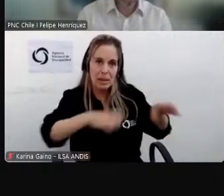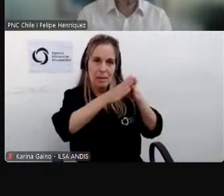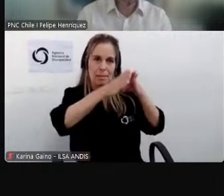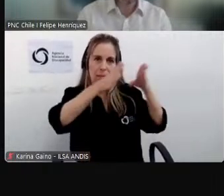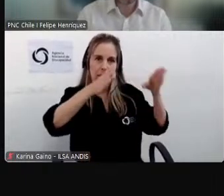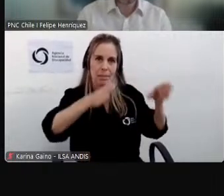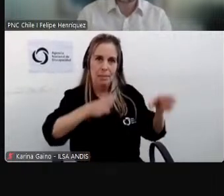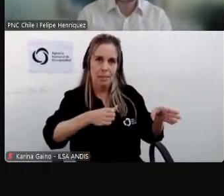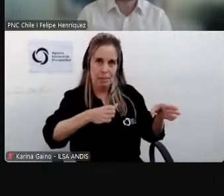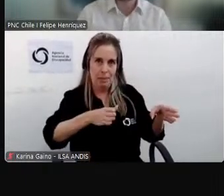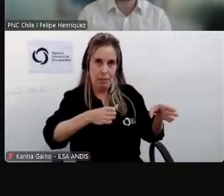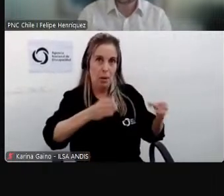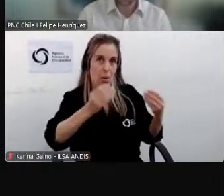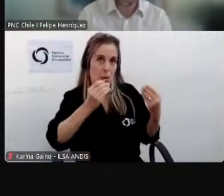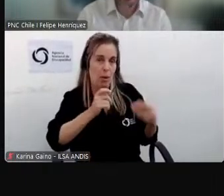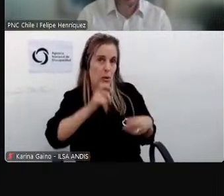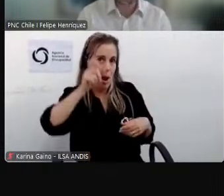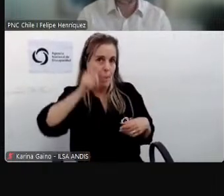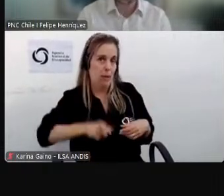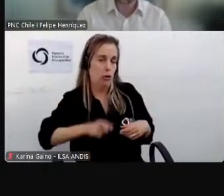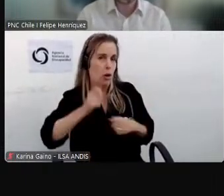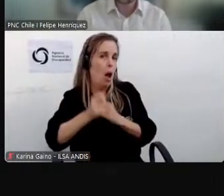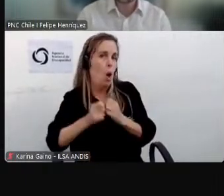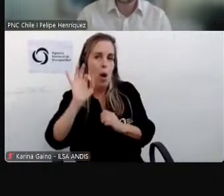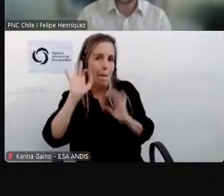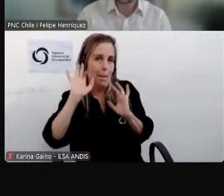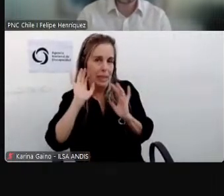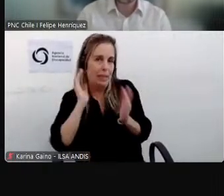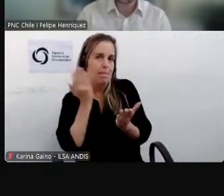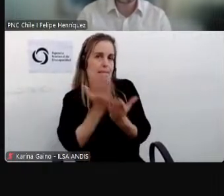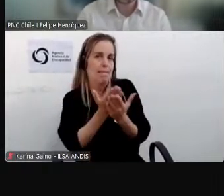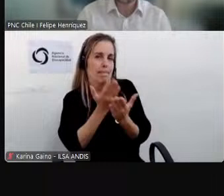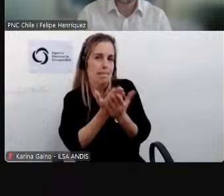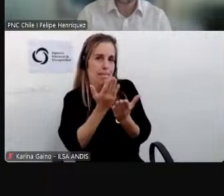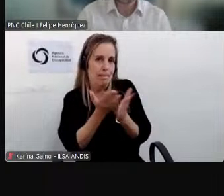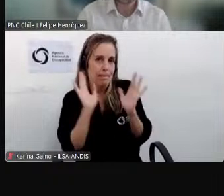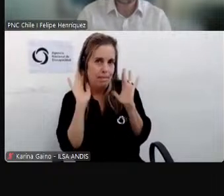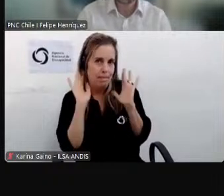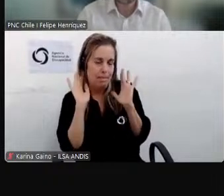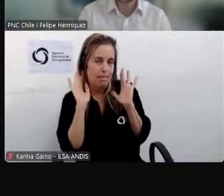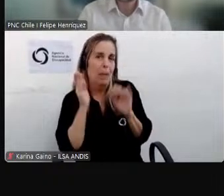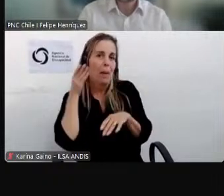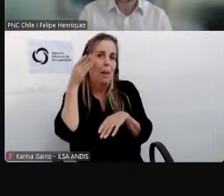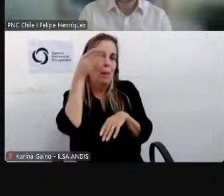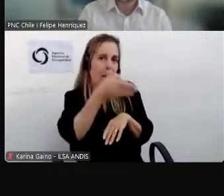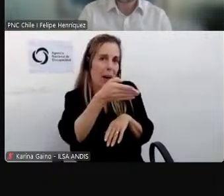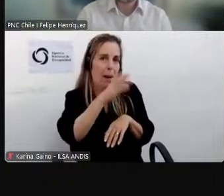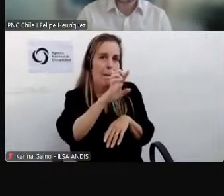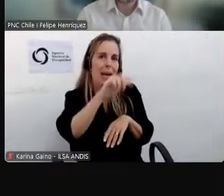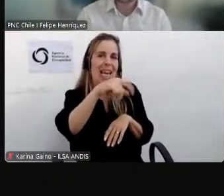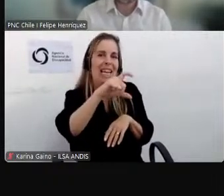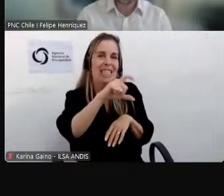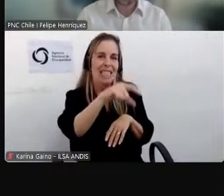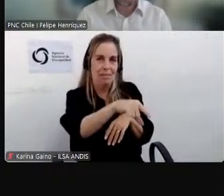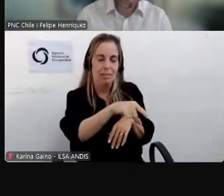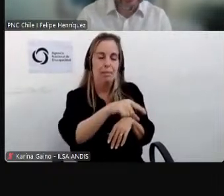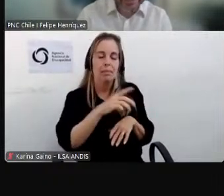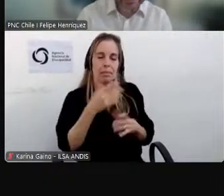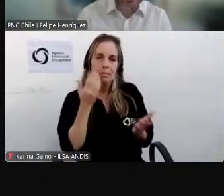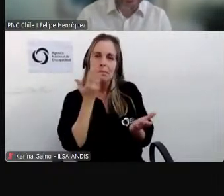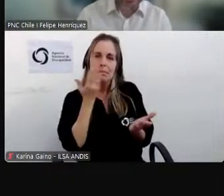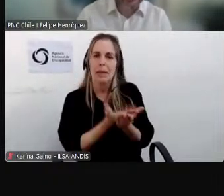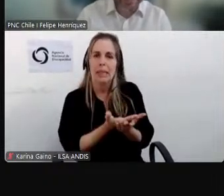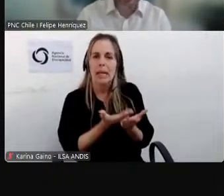is performed, when the applicant submits the case before the national point